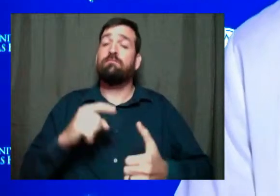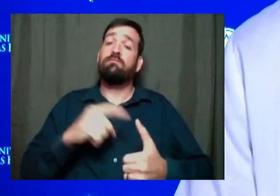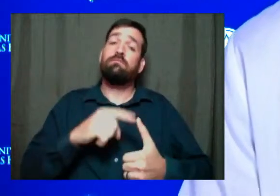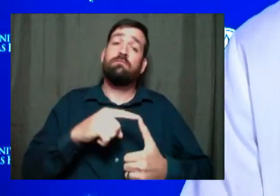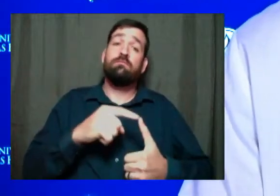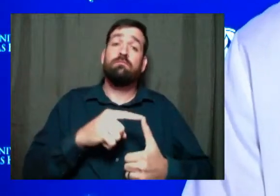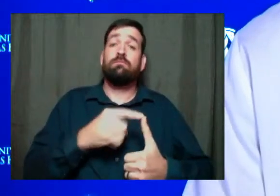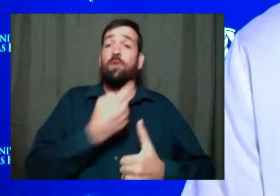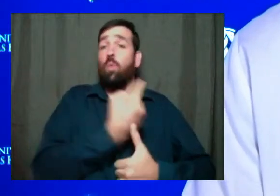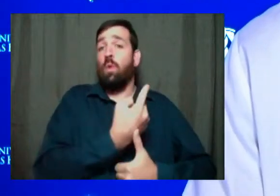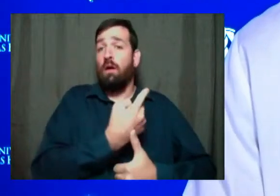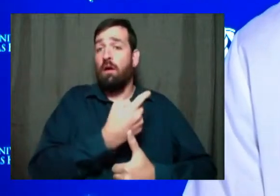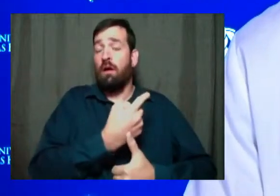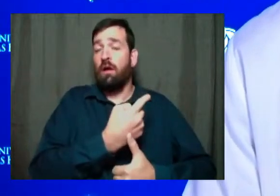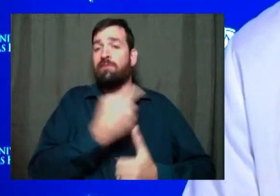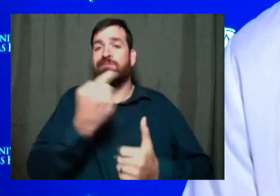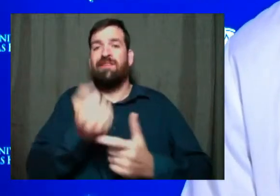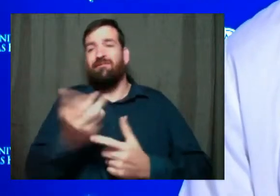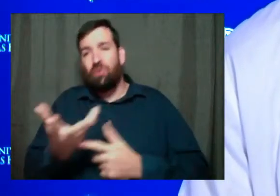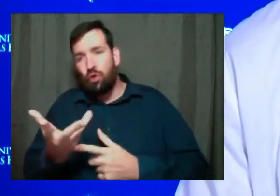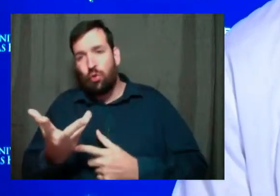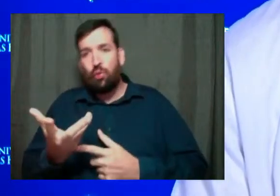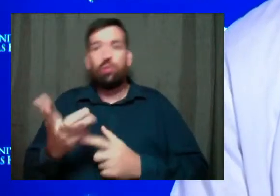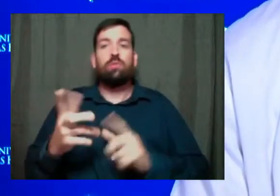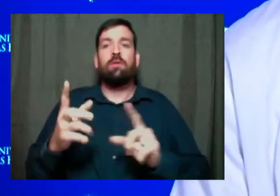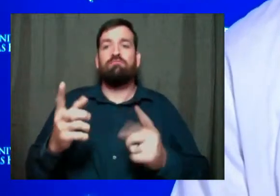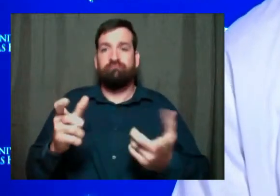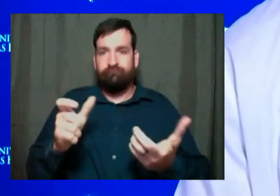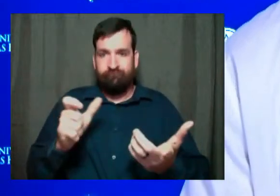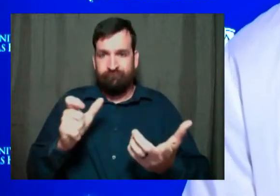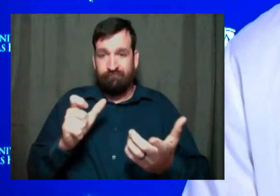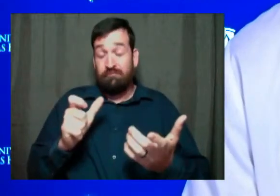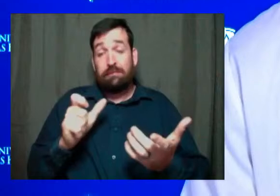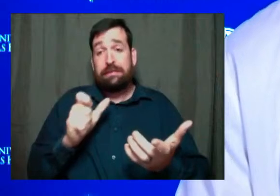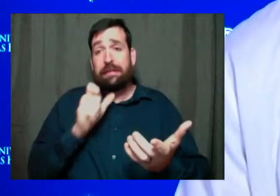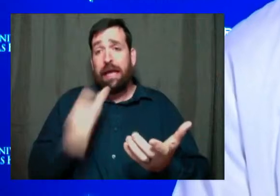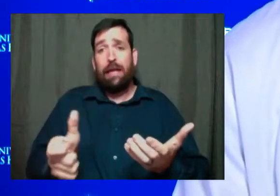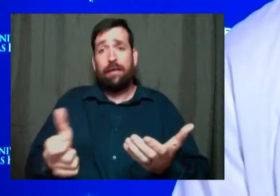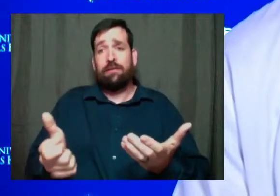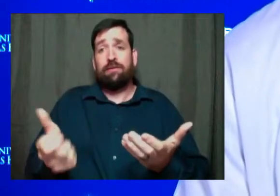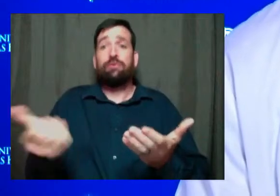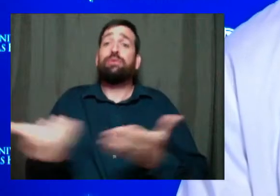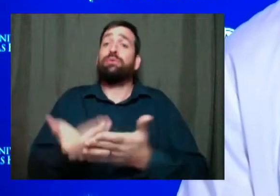being in another one, things of that nature. So these are not fully unheard of or new